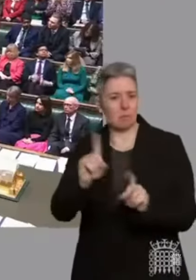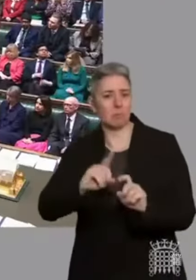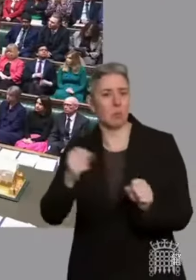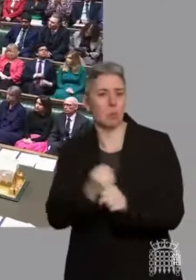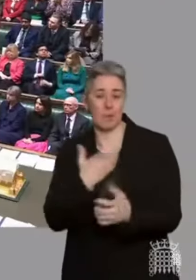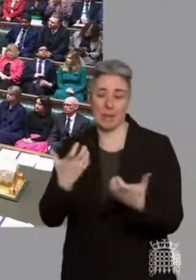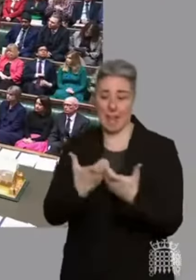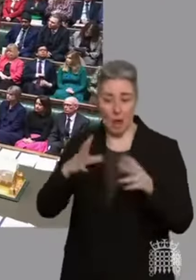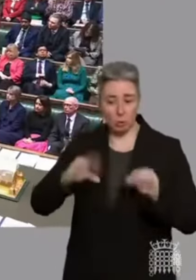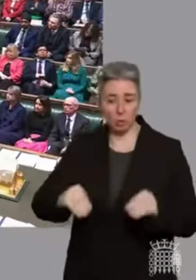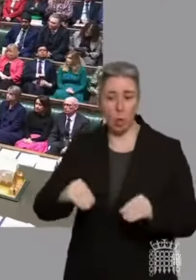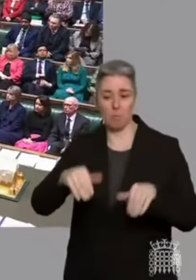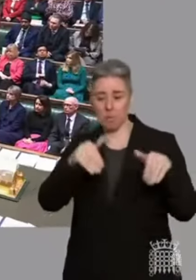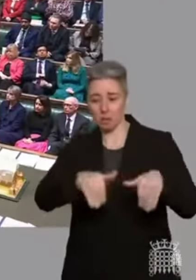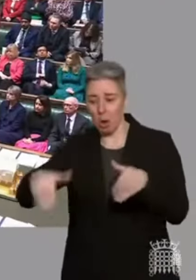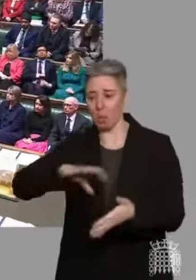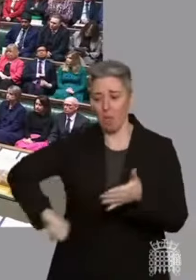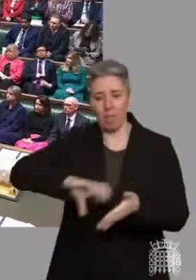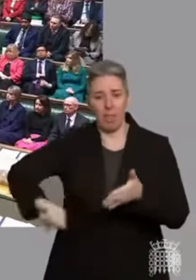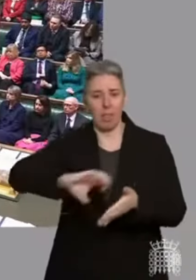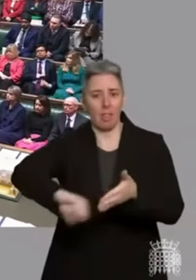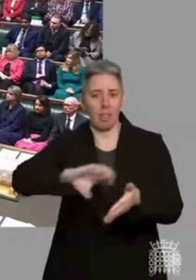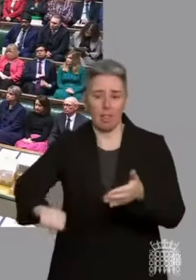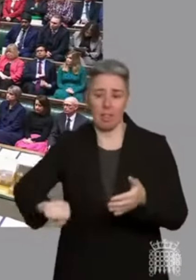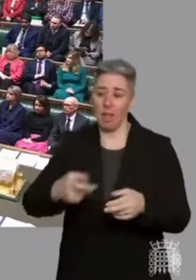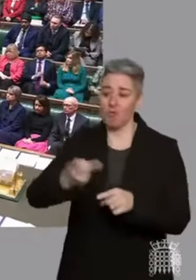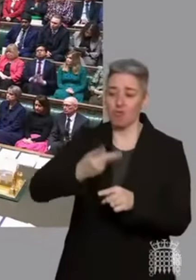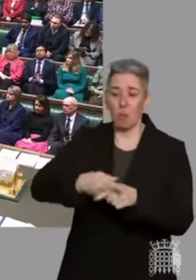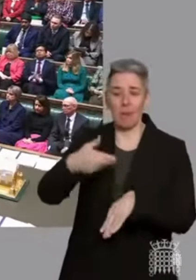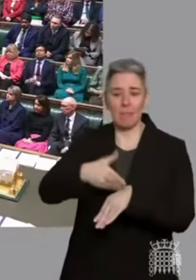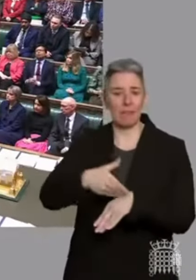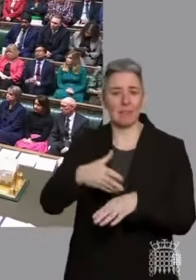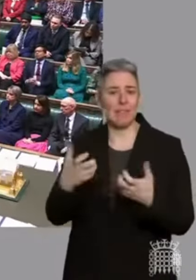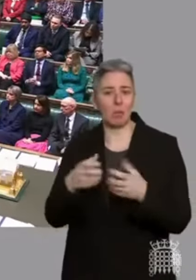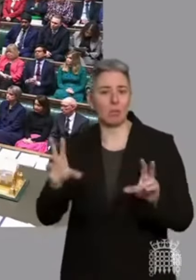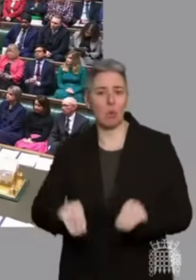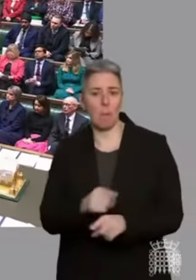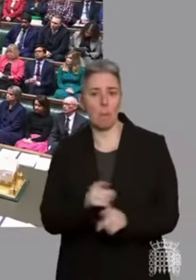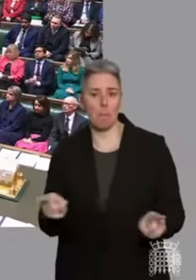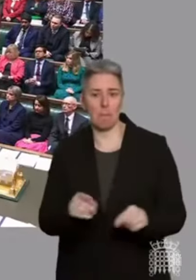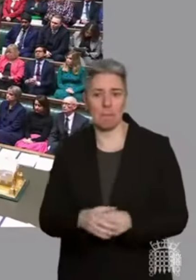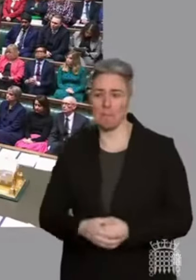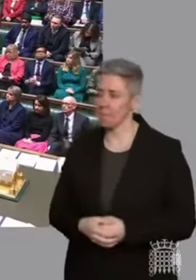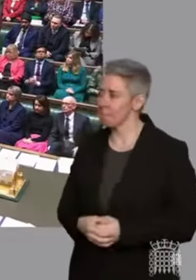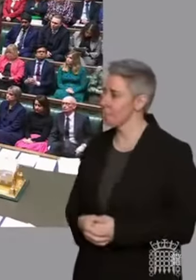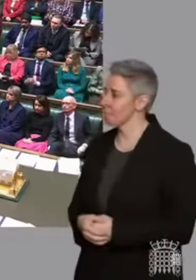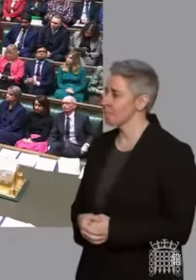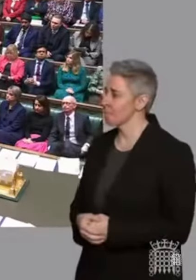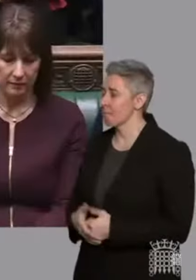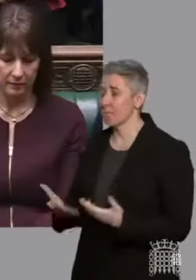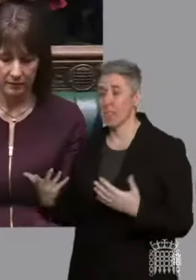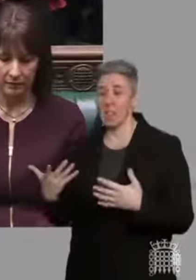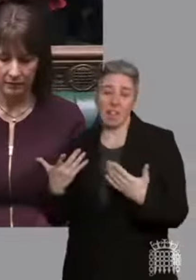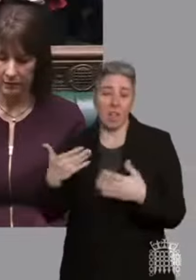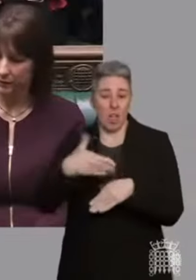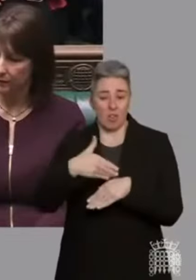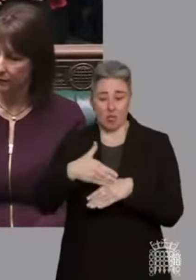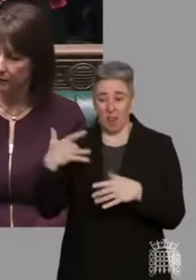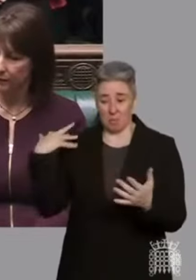Minister. Well, for far too long, crimes like shoplifting have been written off as low level. That's wrong, it's